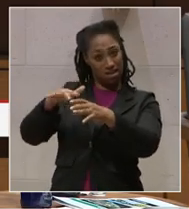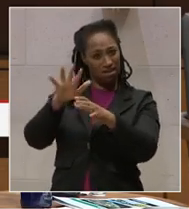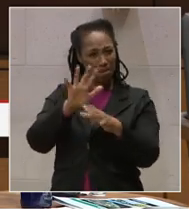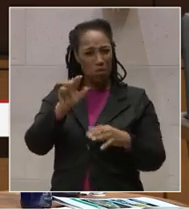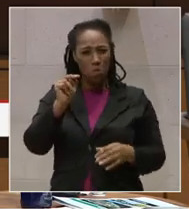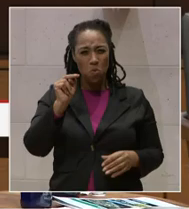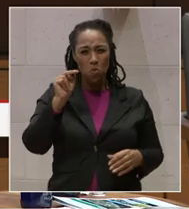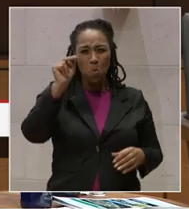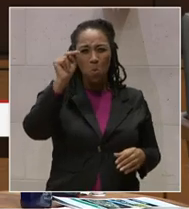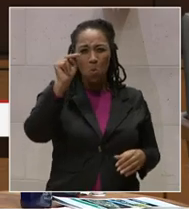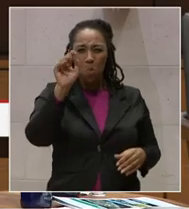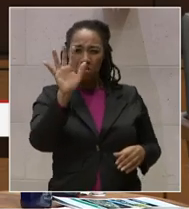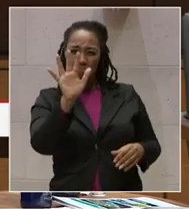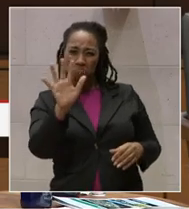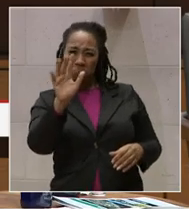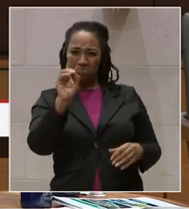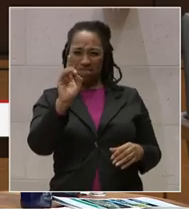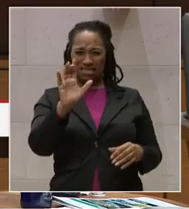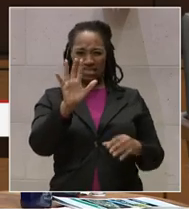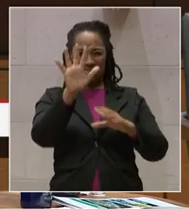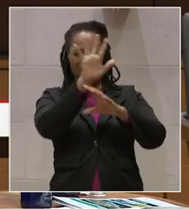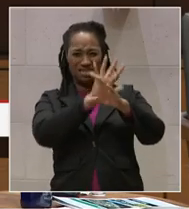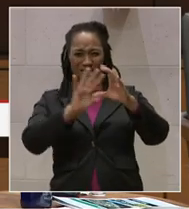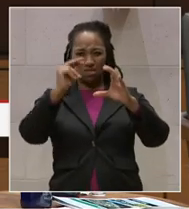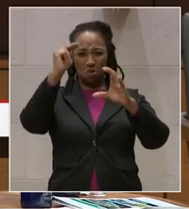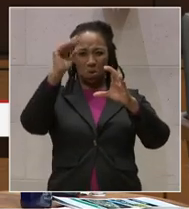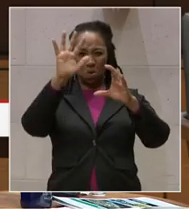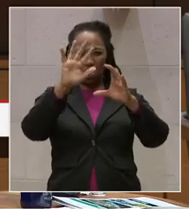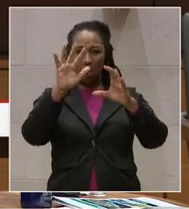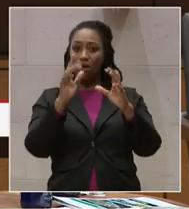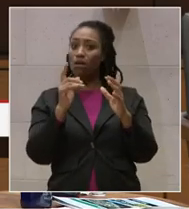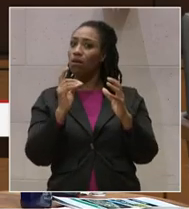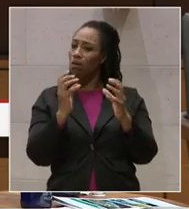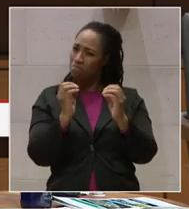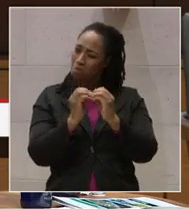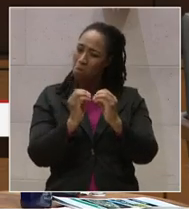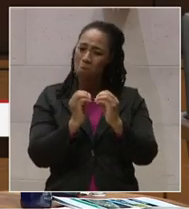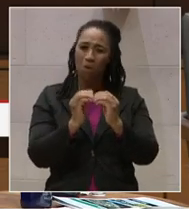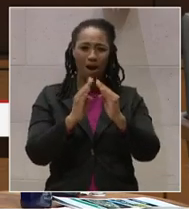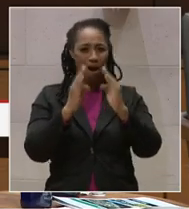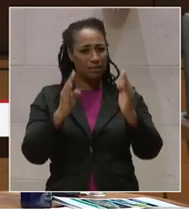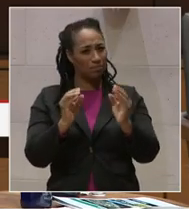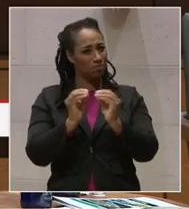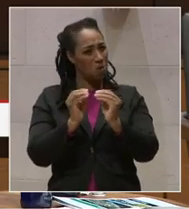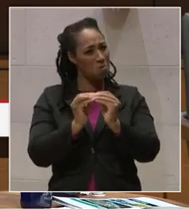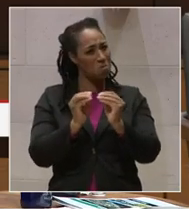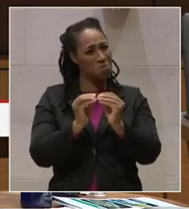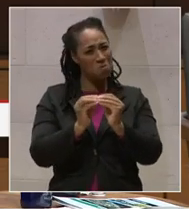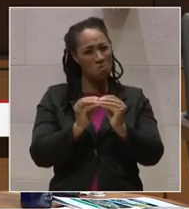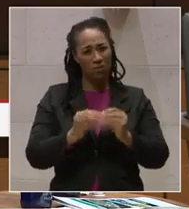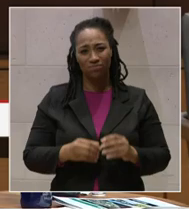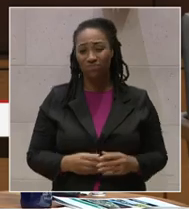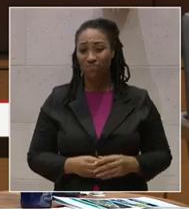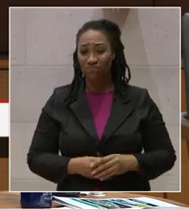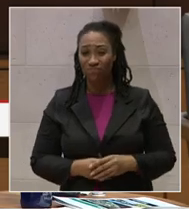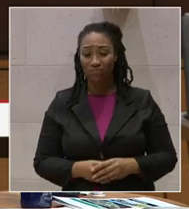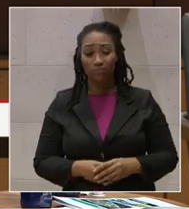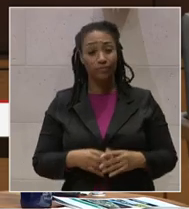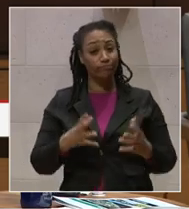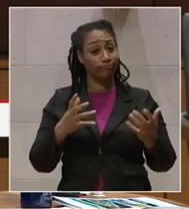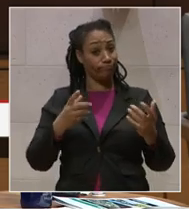the city. Also, we know that many of our federal assets are located downtown, and we're excited about opportunities